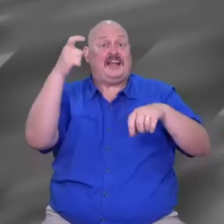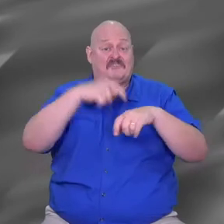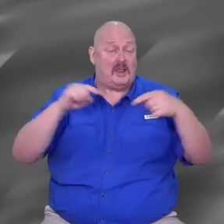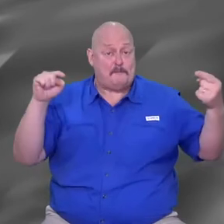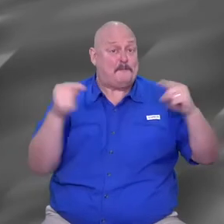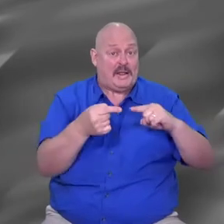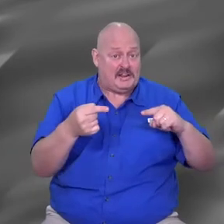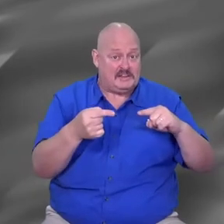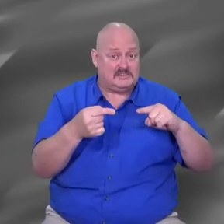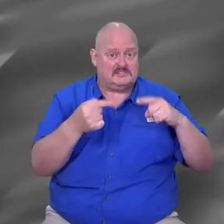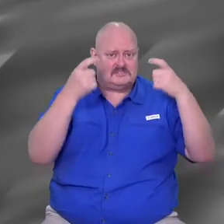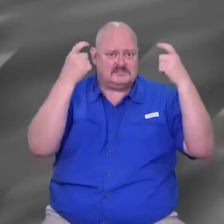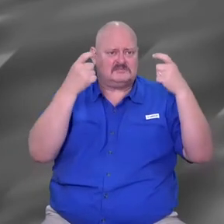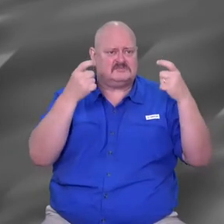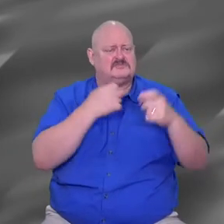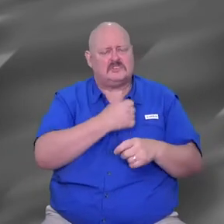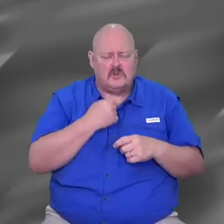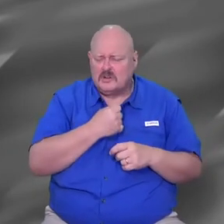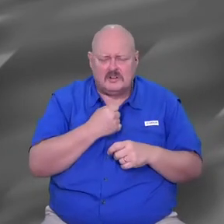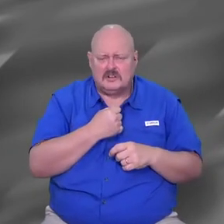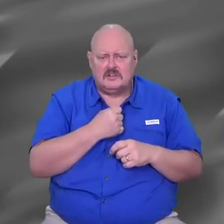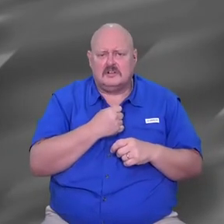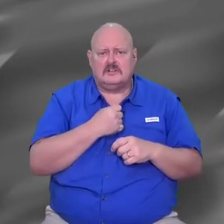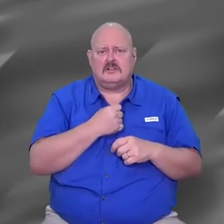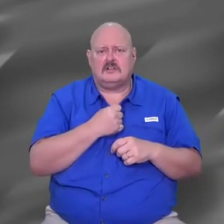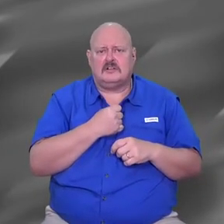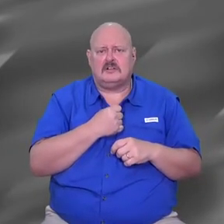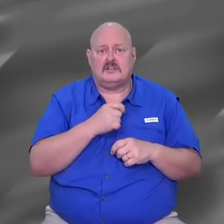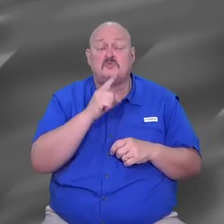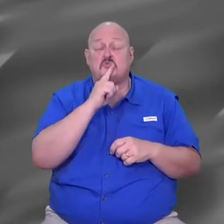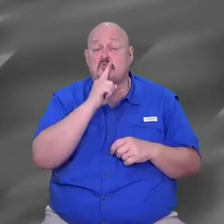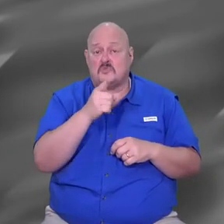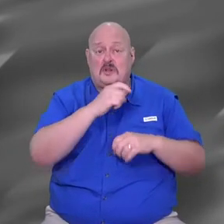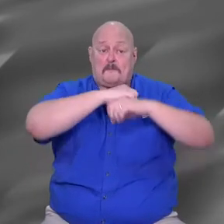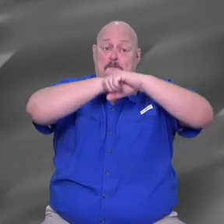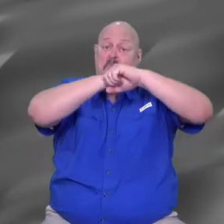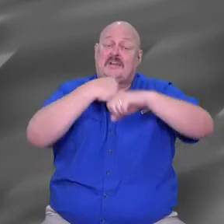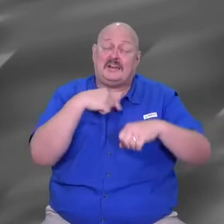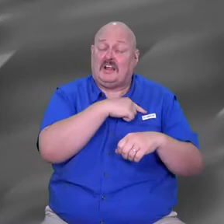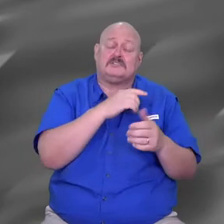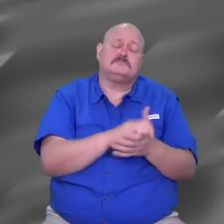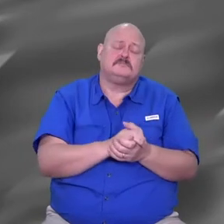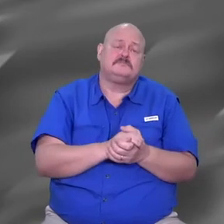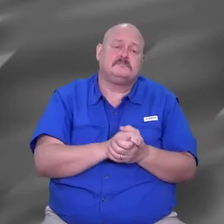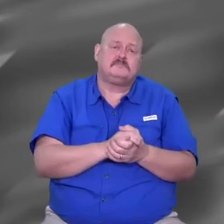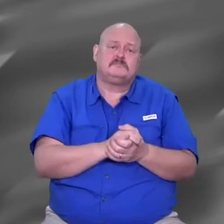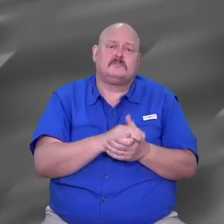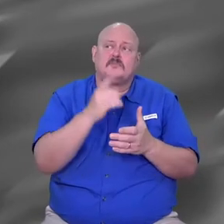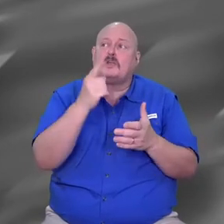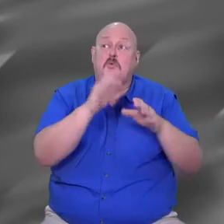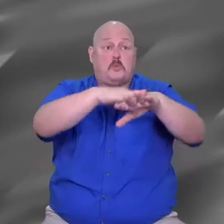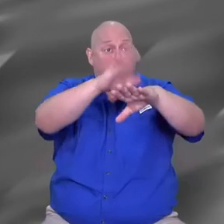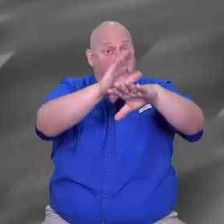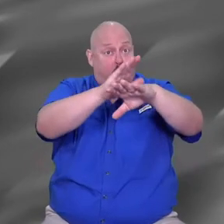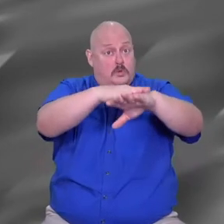pain, agony, misery, regret. No, he's really protecting us. So what are the warning